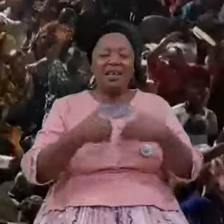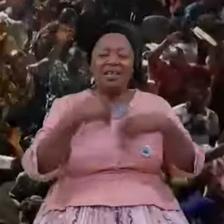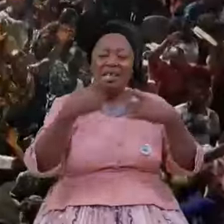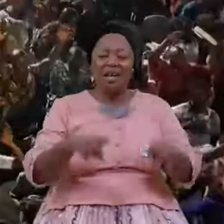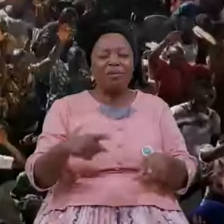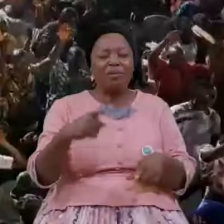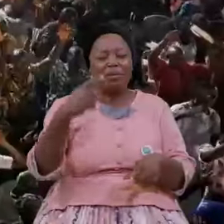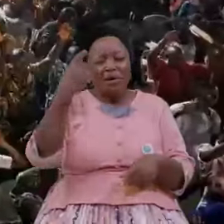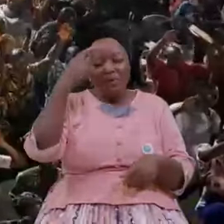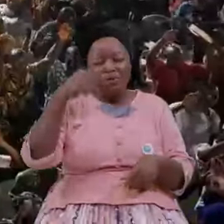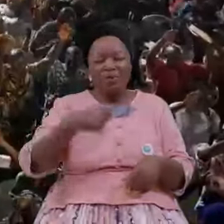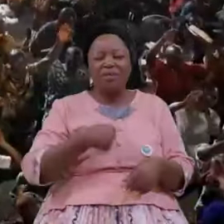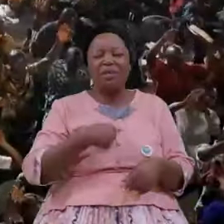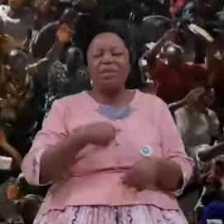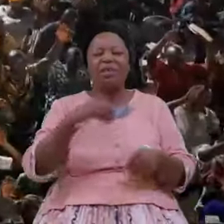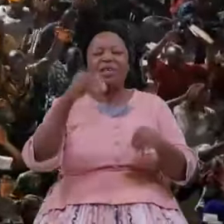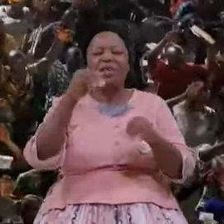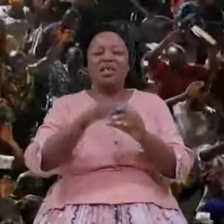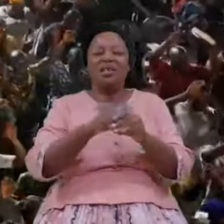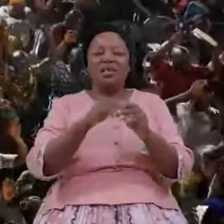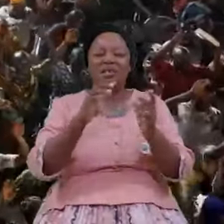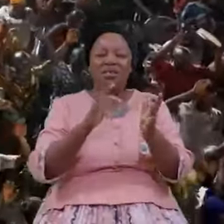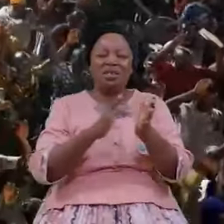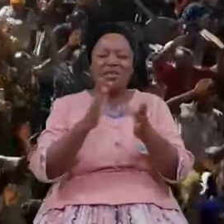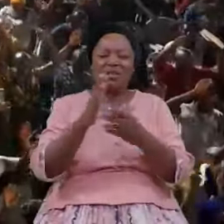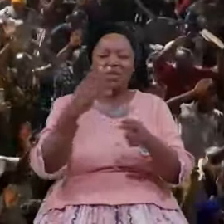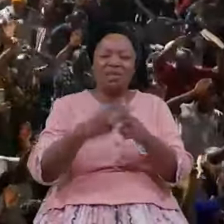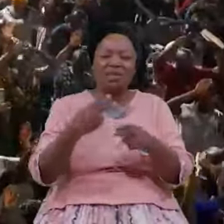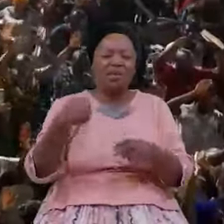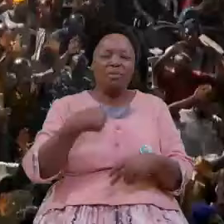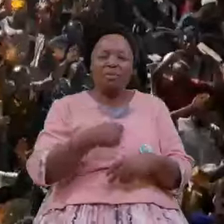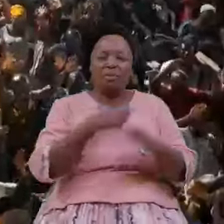In Jesus' name we pray.